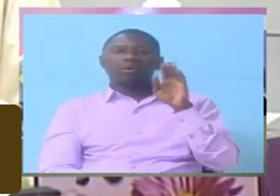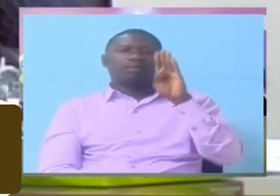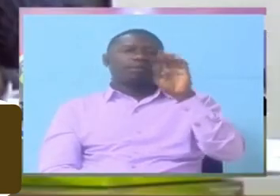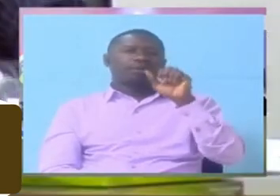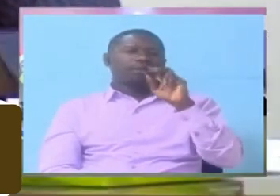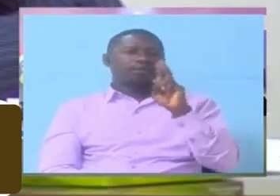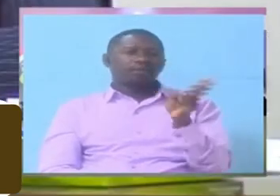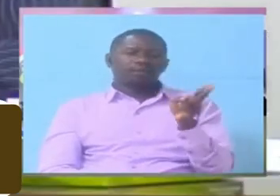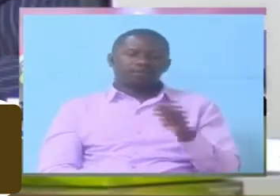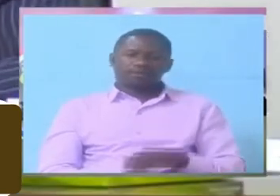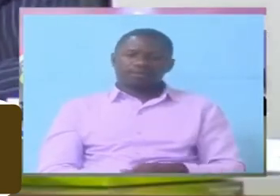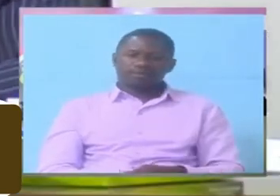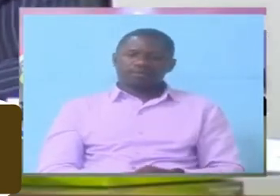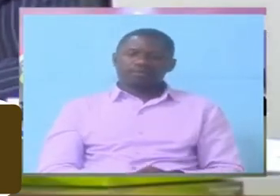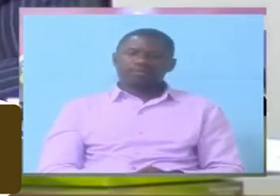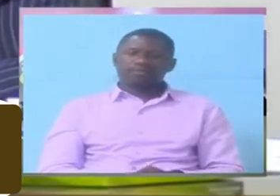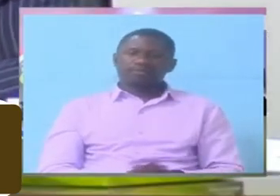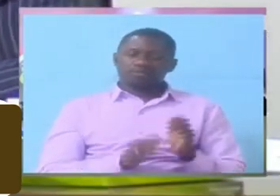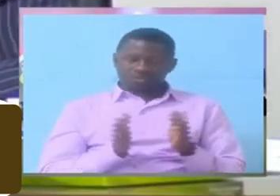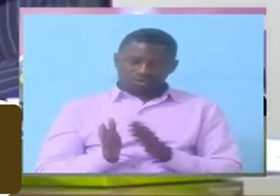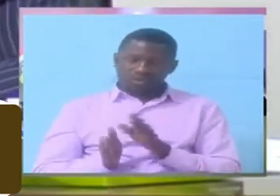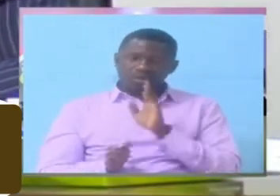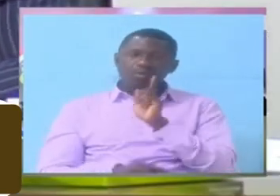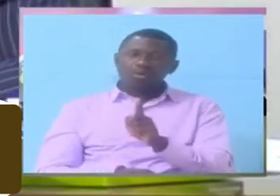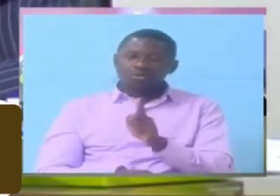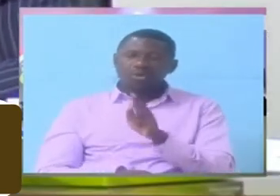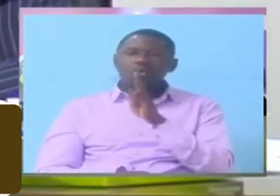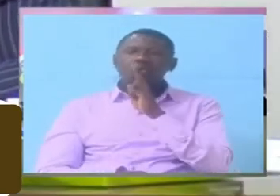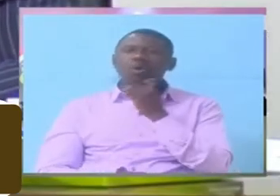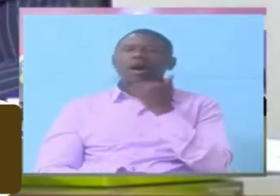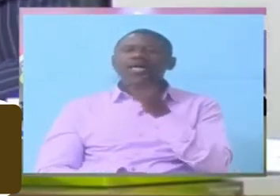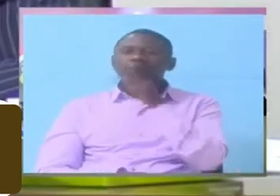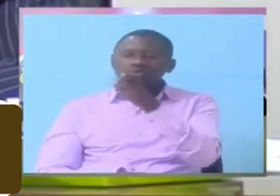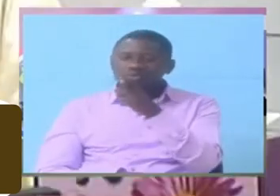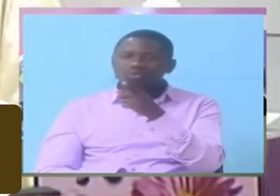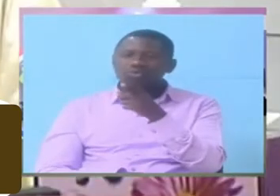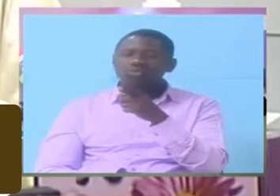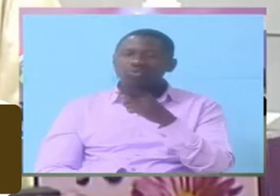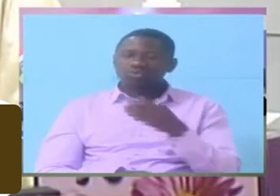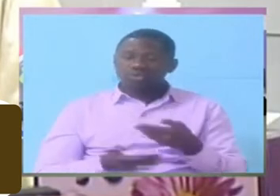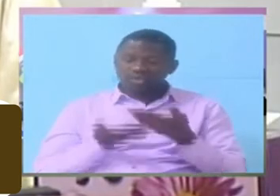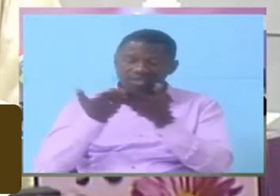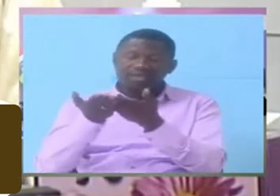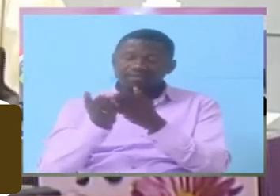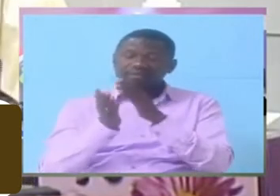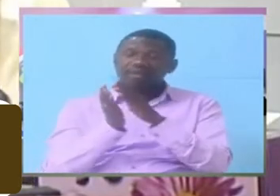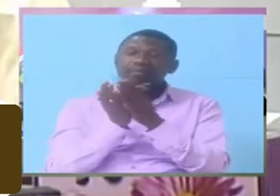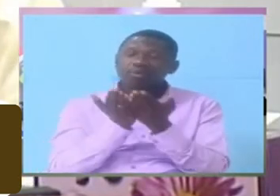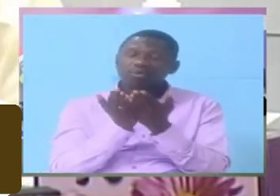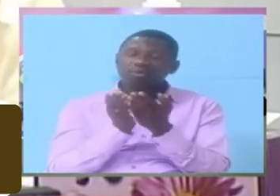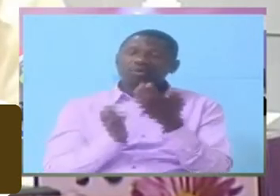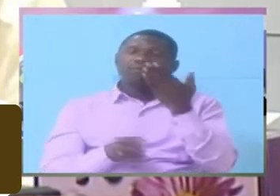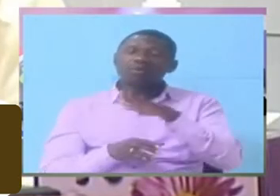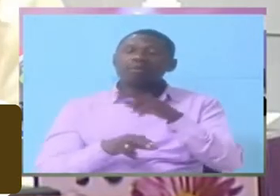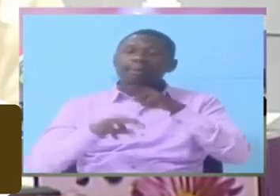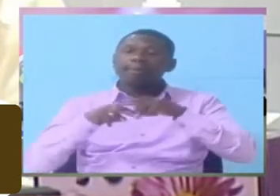give them the diary? Jumale kanindro ke Bara. Ye diary di membe bonan Bara. No, because I was the one